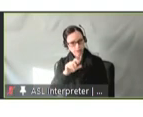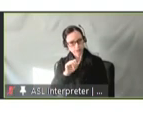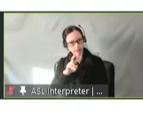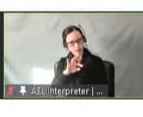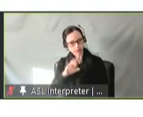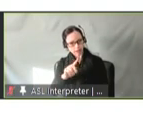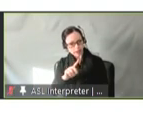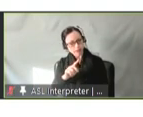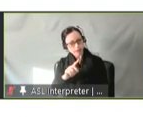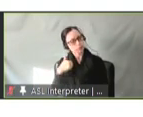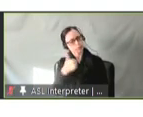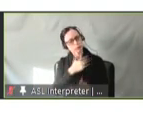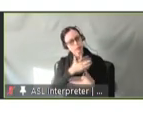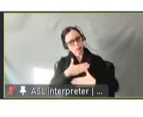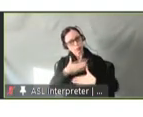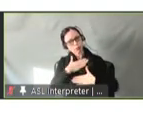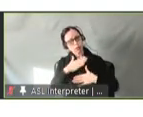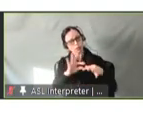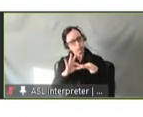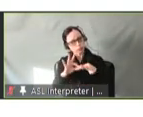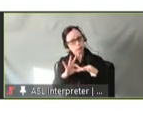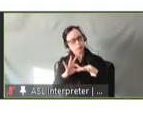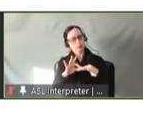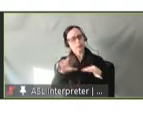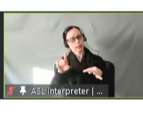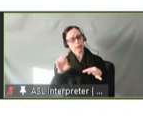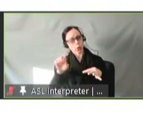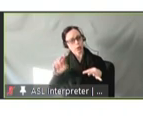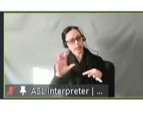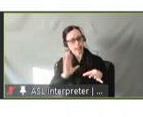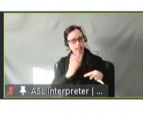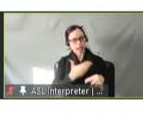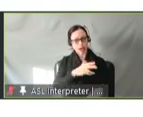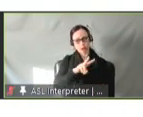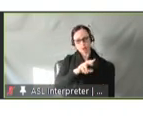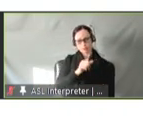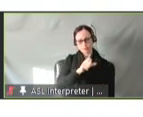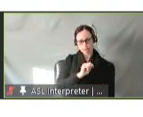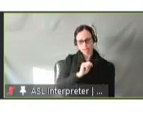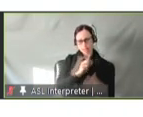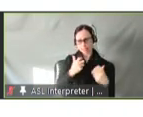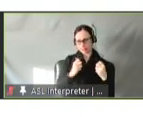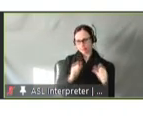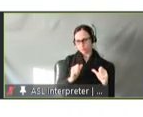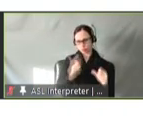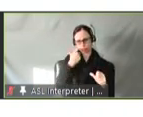we certainly appreciate the collaboration with DOD and our vast efforts over this last year.